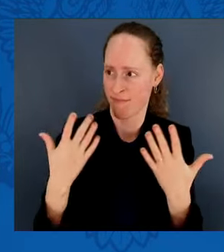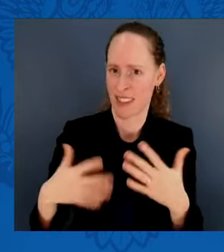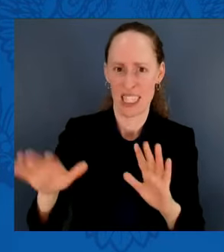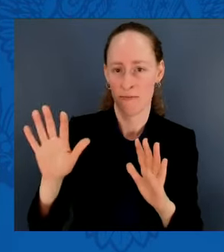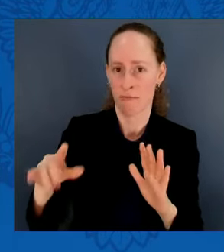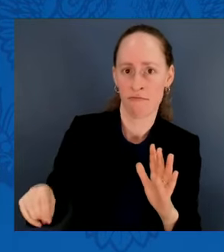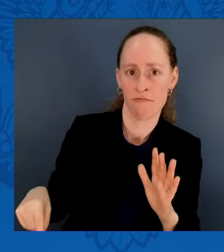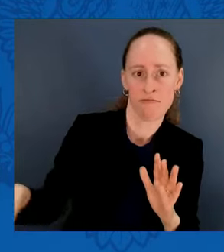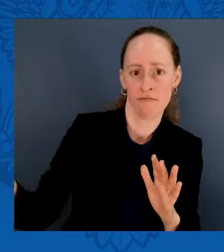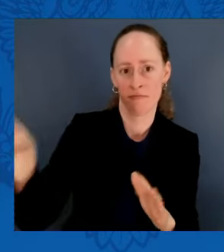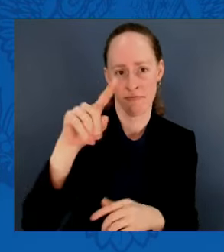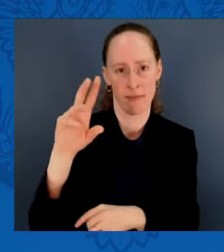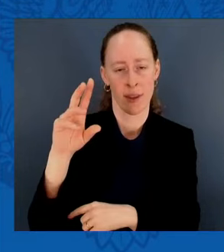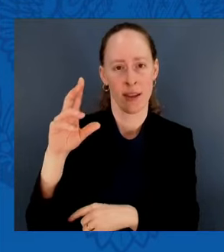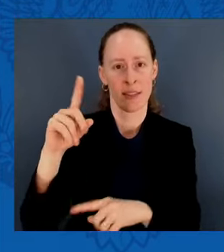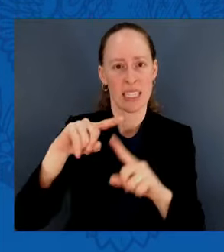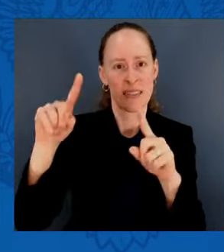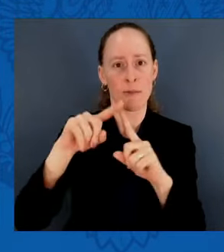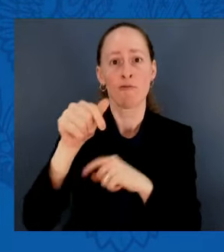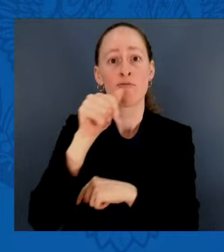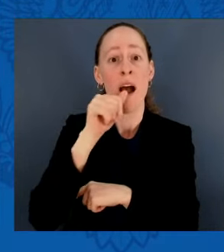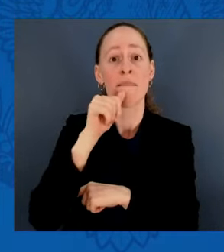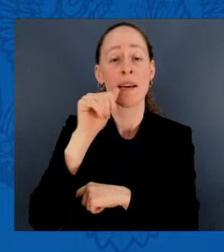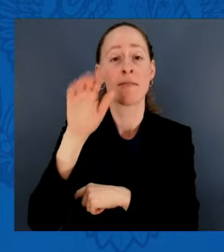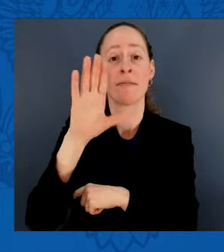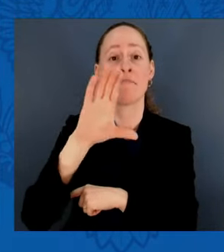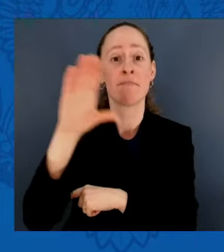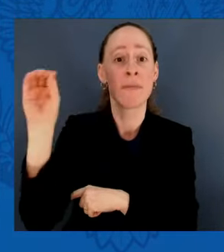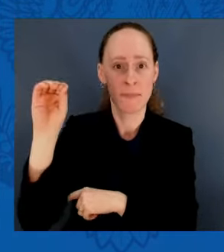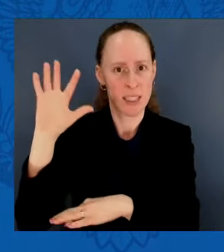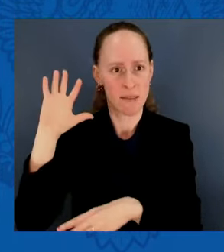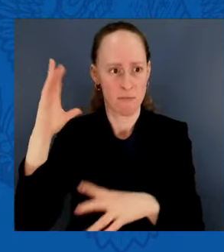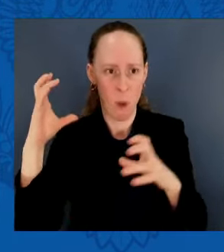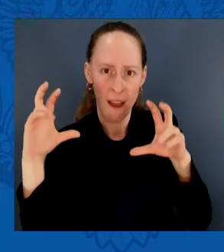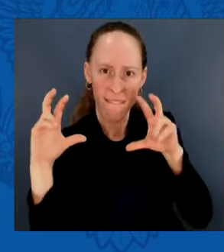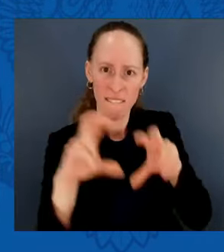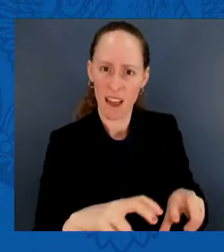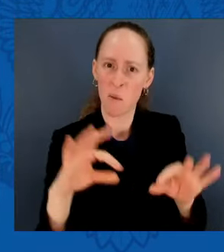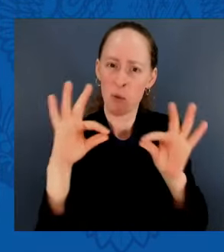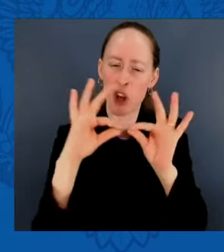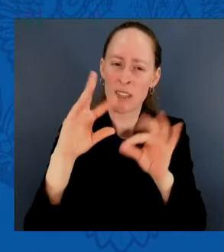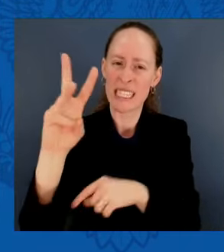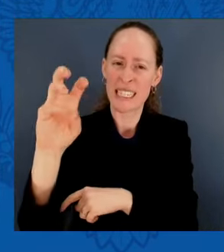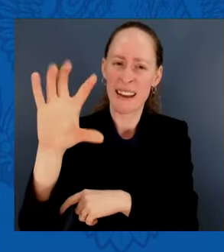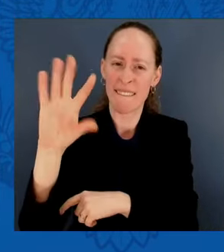clean energy, advanced manufacturing, creating tens of thousands of jobs here in America.